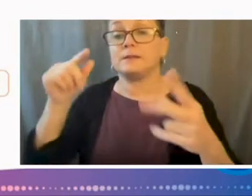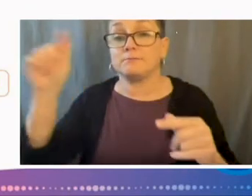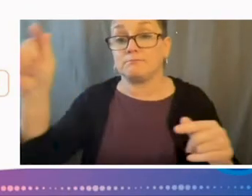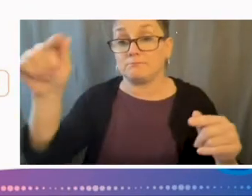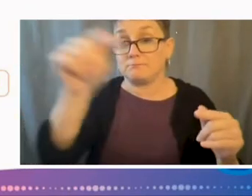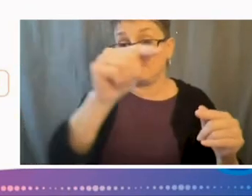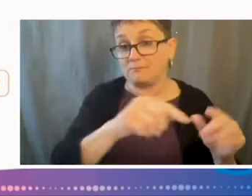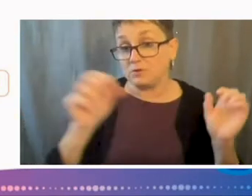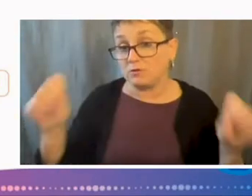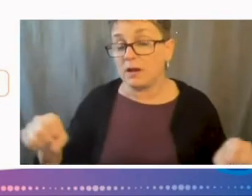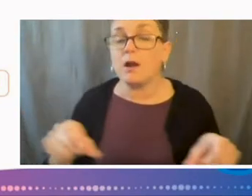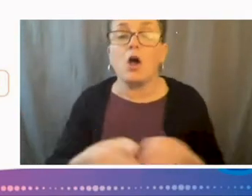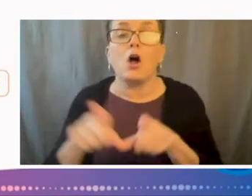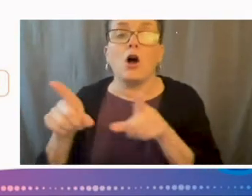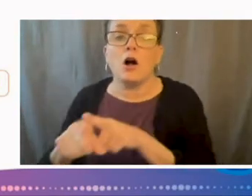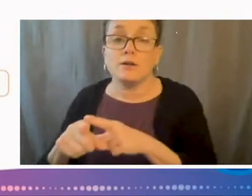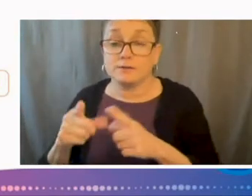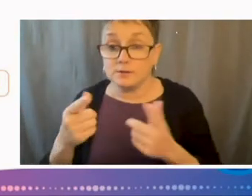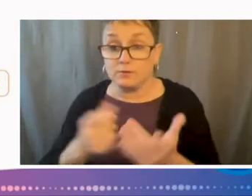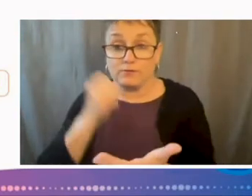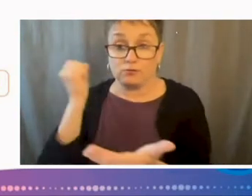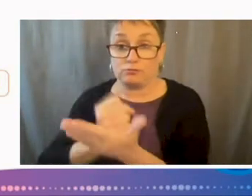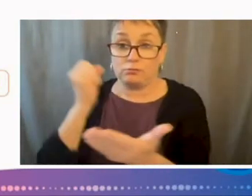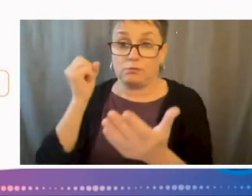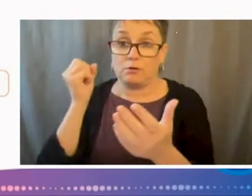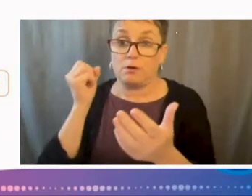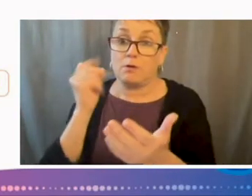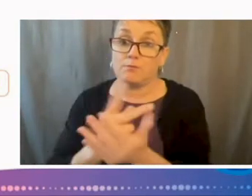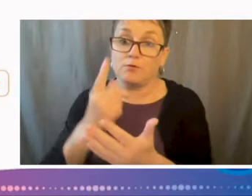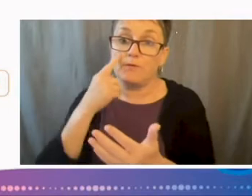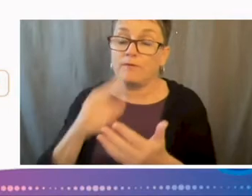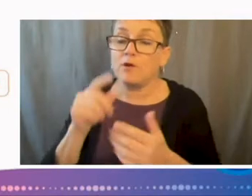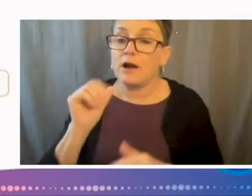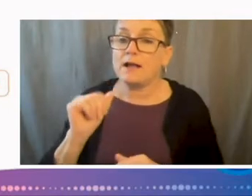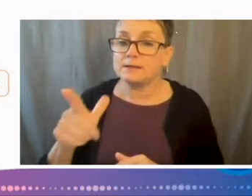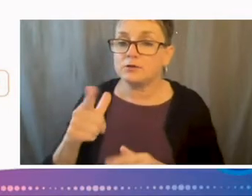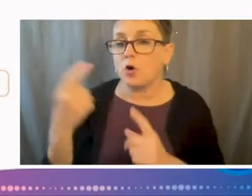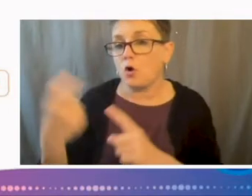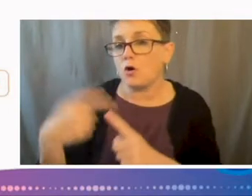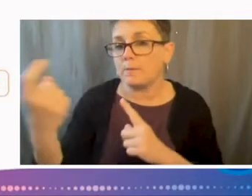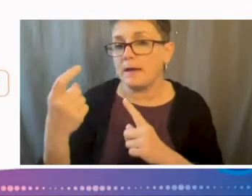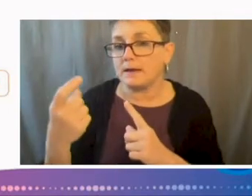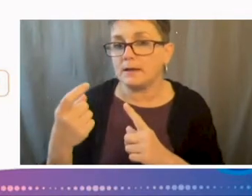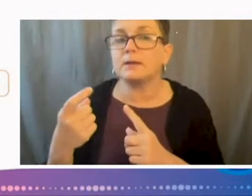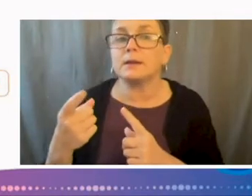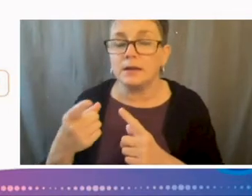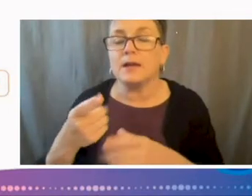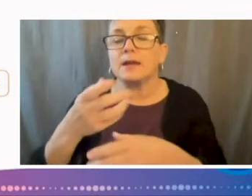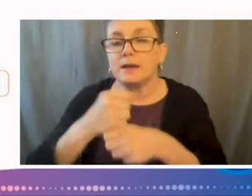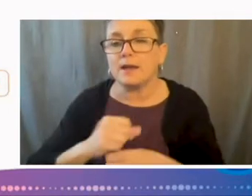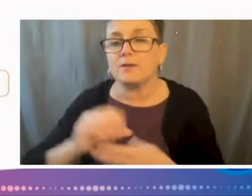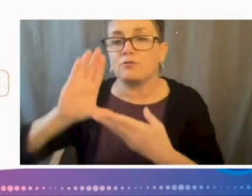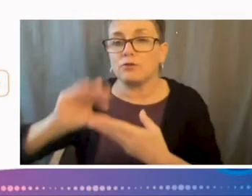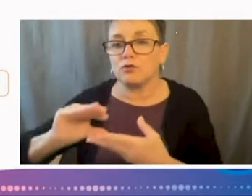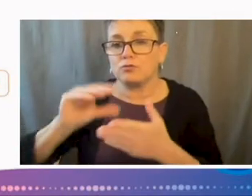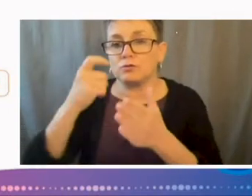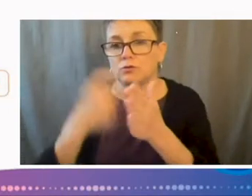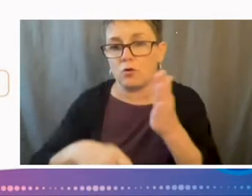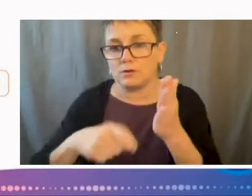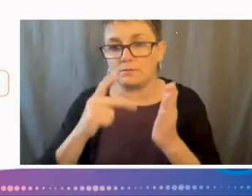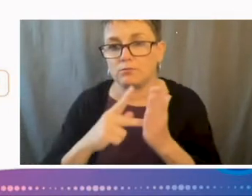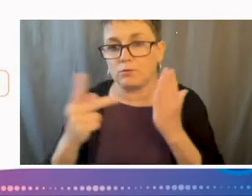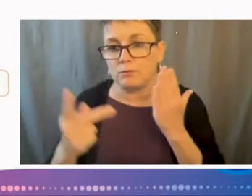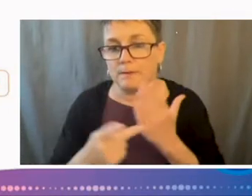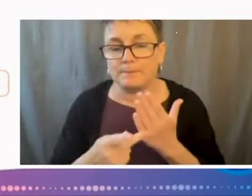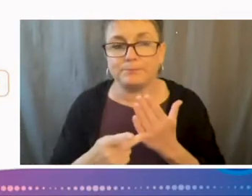being certified for AccessLink automatically enrolls a customer into the reduced fare program.